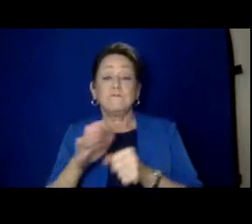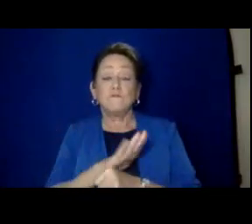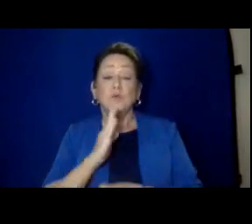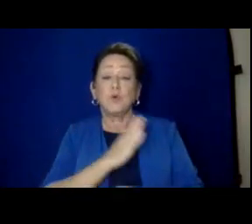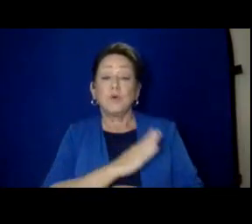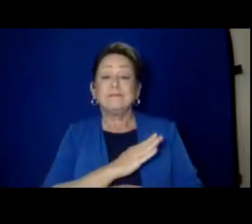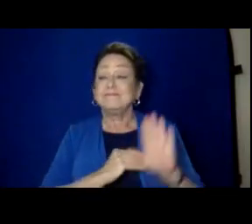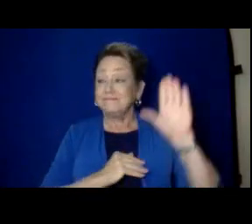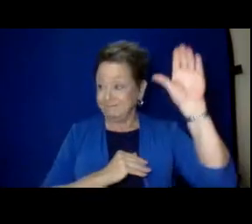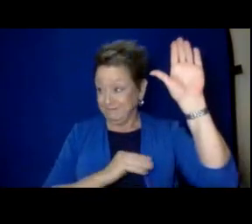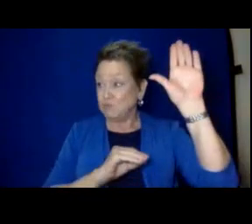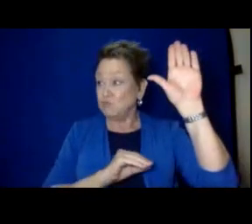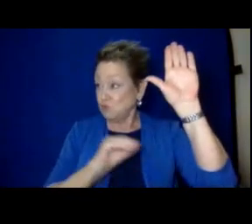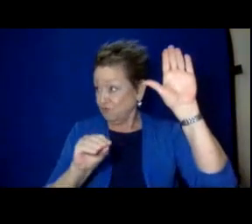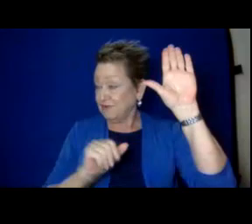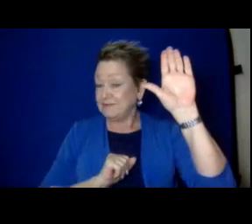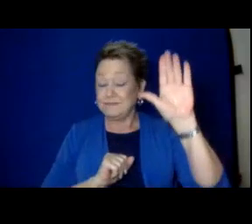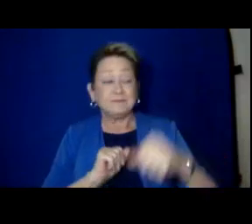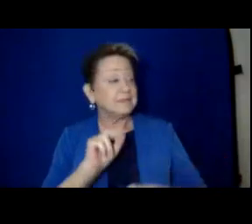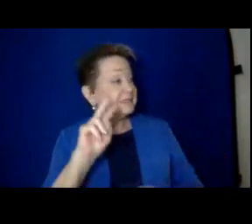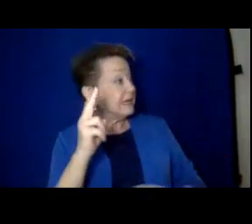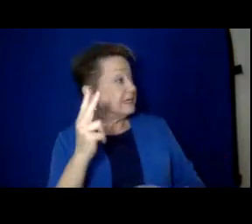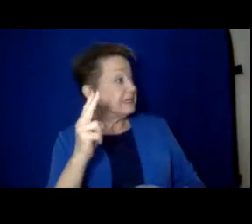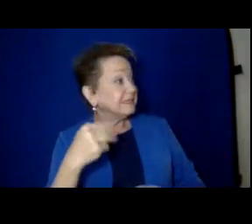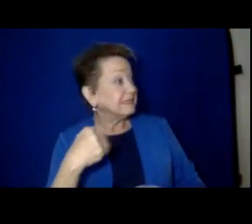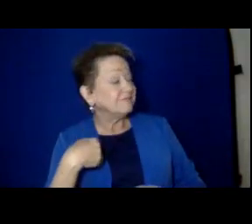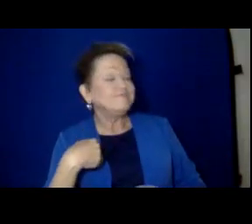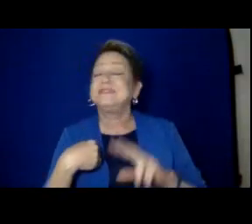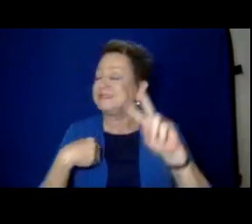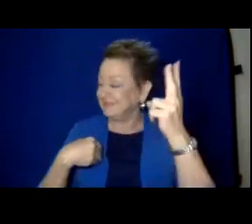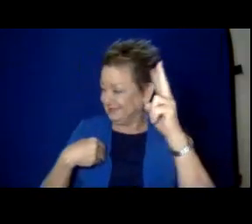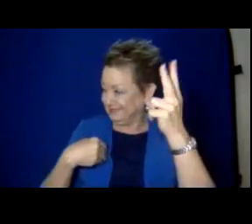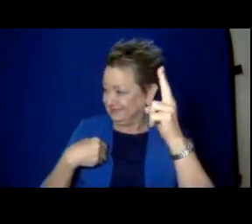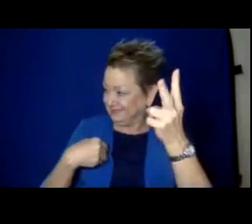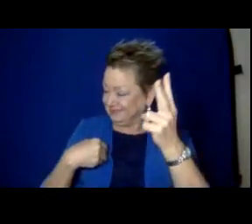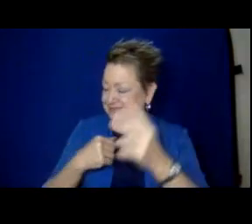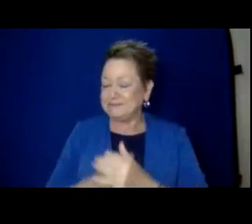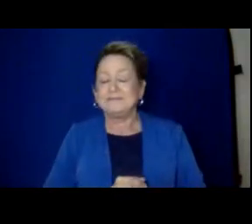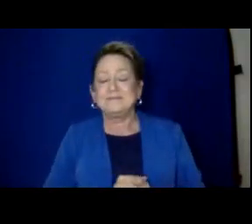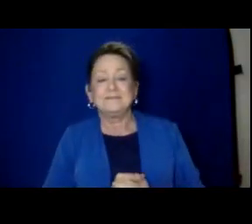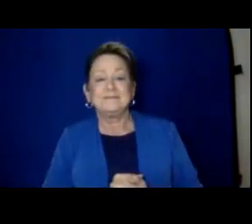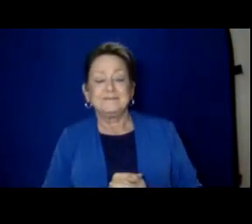So moved. Do I have a second? Second.